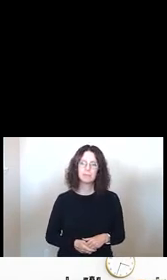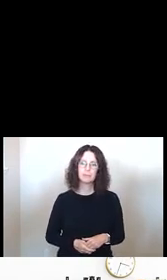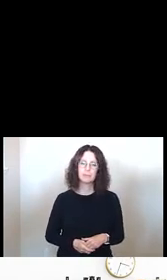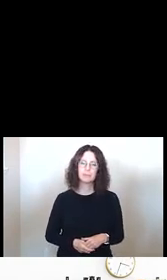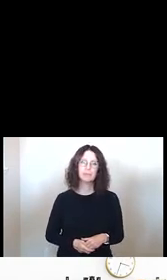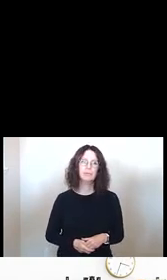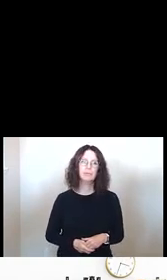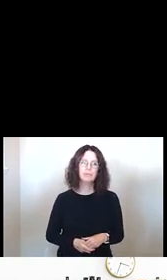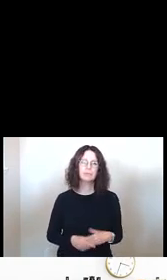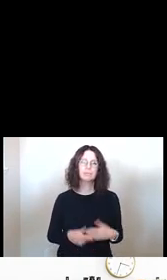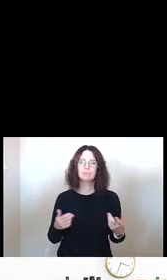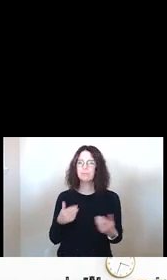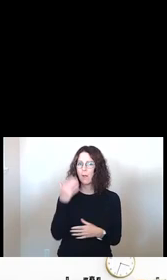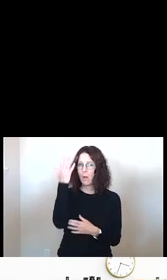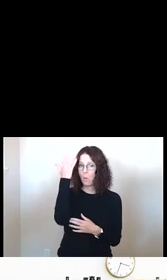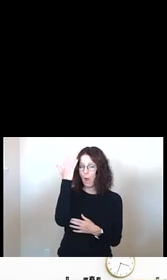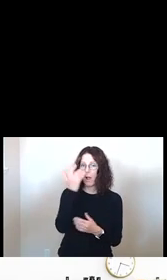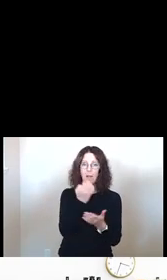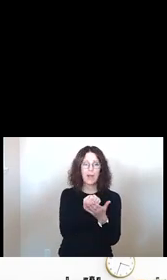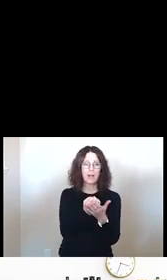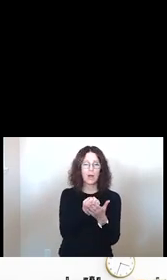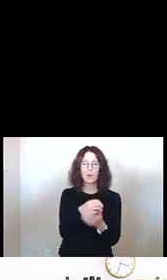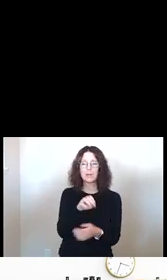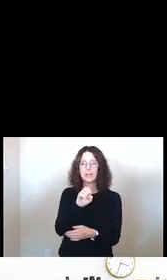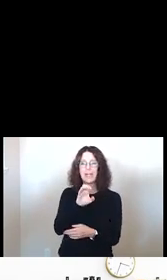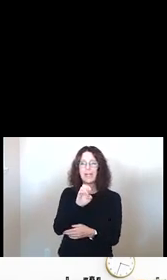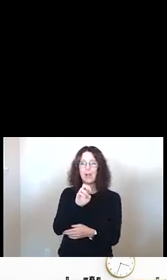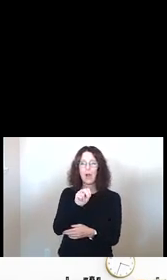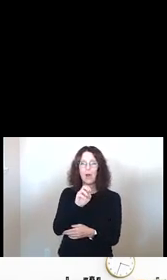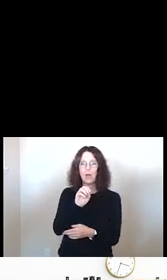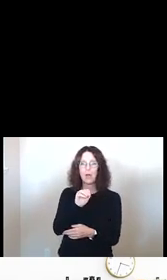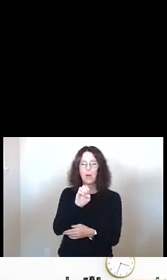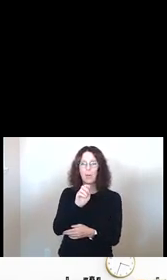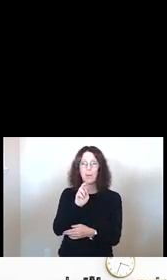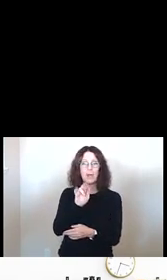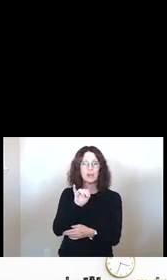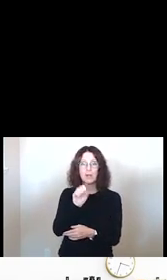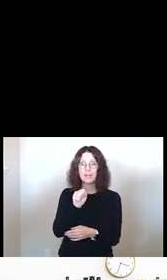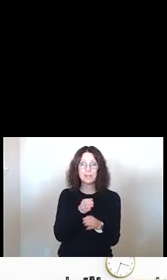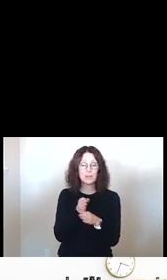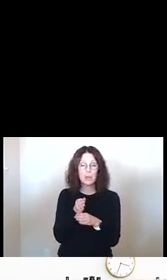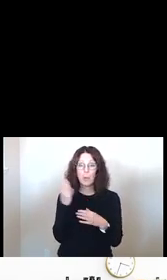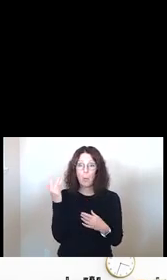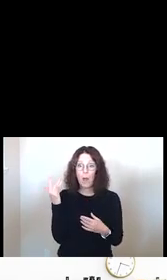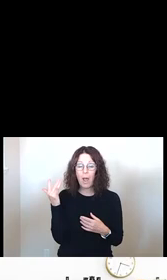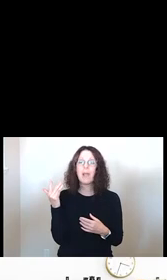why an economics and econometric stream will be taken up by a Professor Uguzuku.